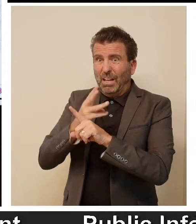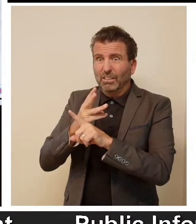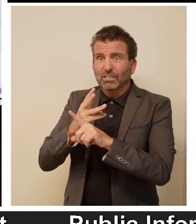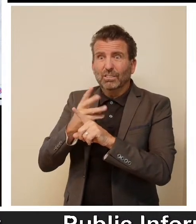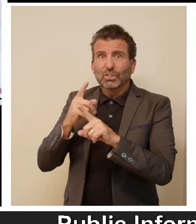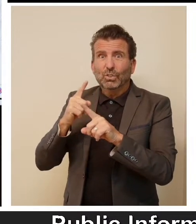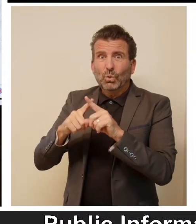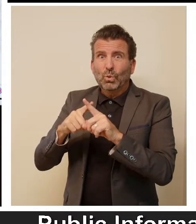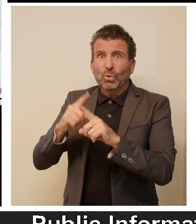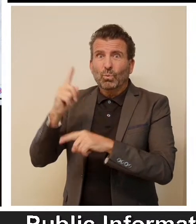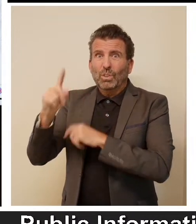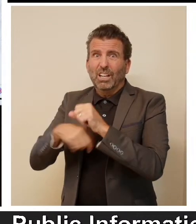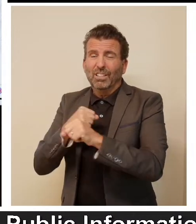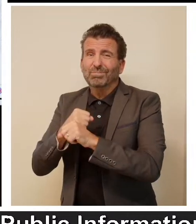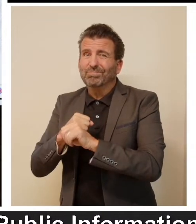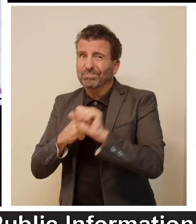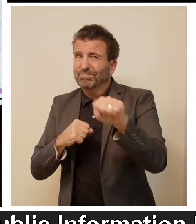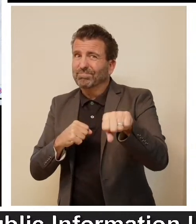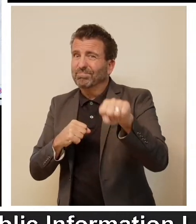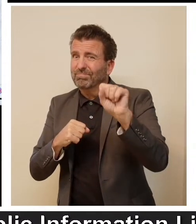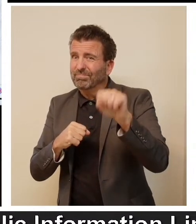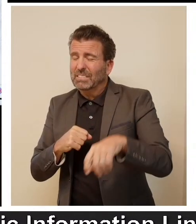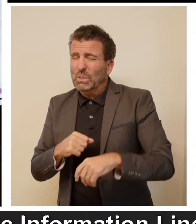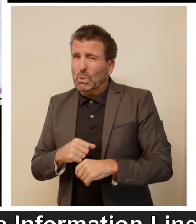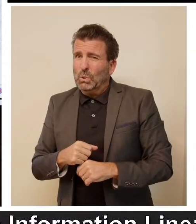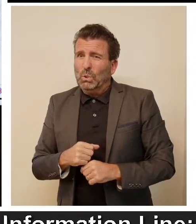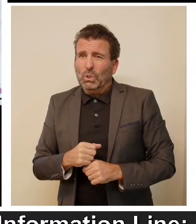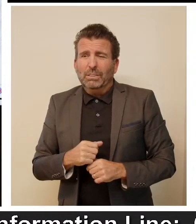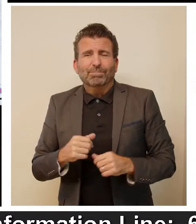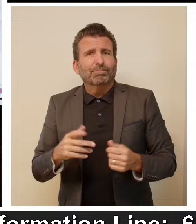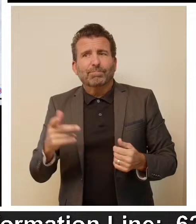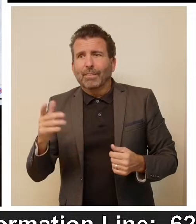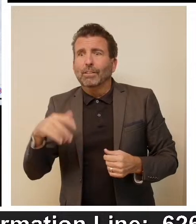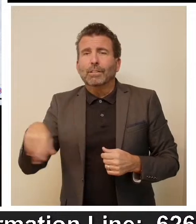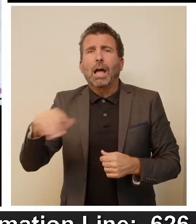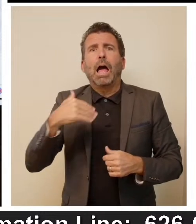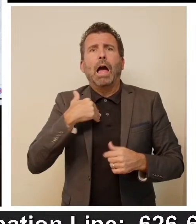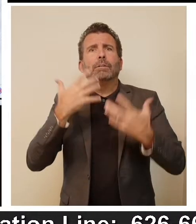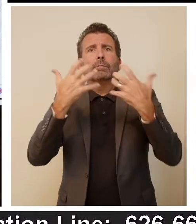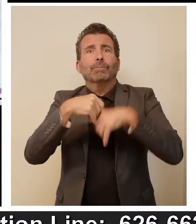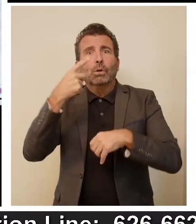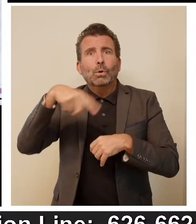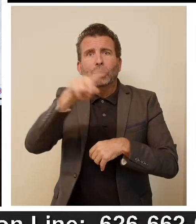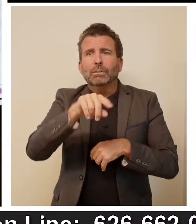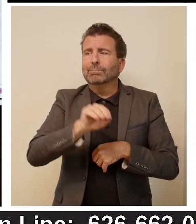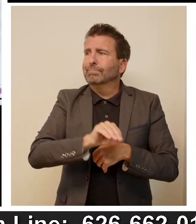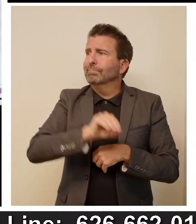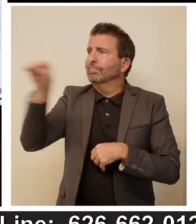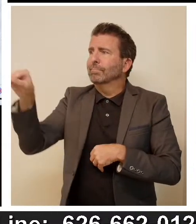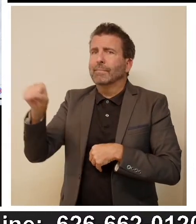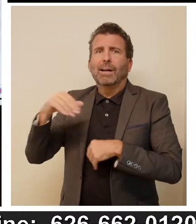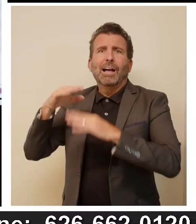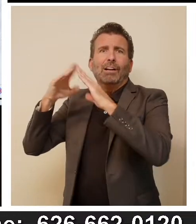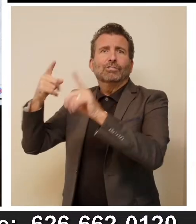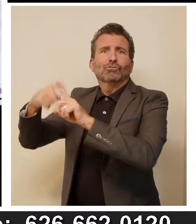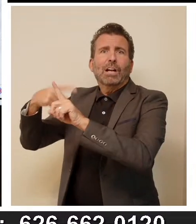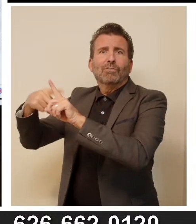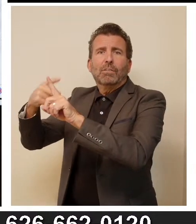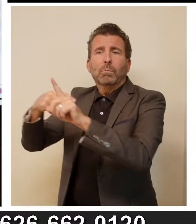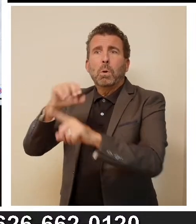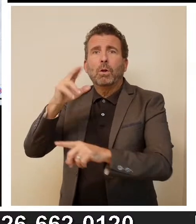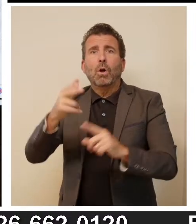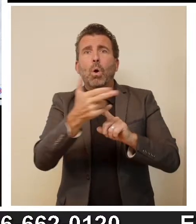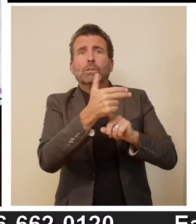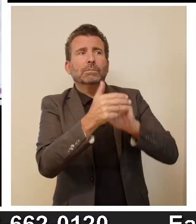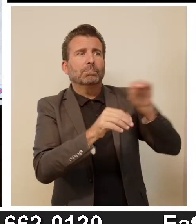you need assistance with rental or hotel, please be sure to stay in touch with